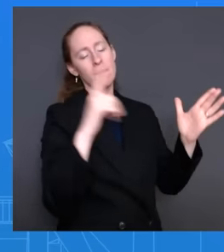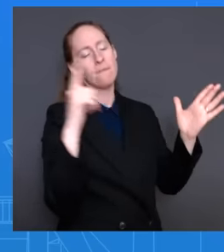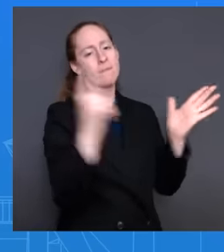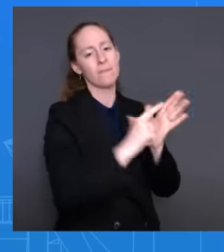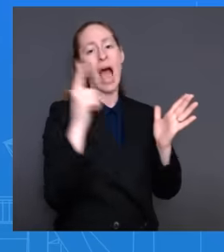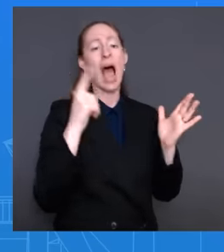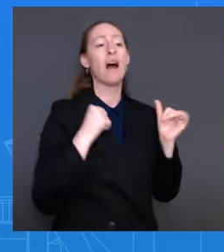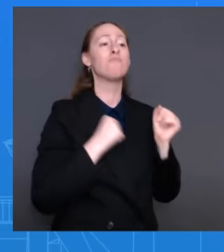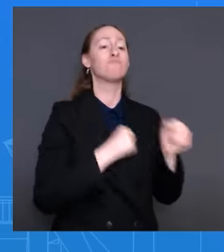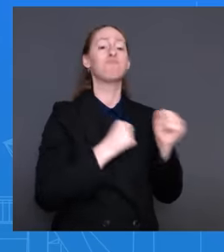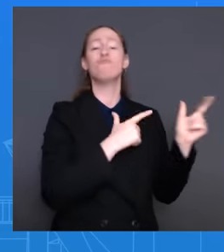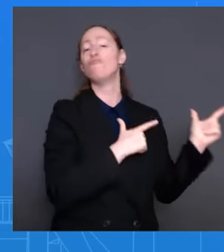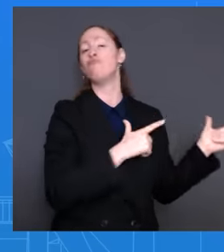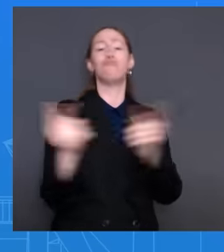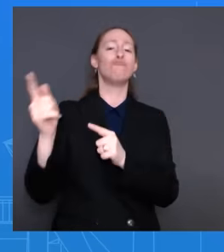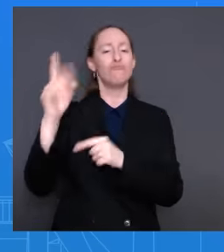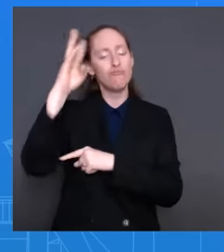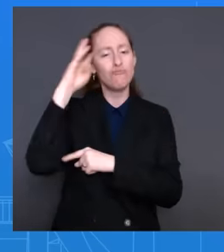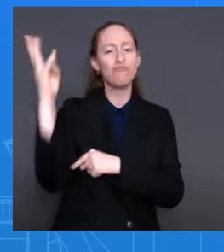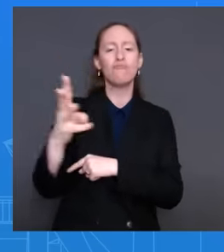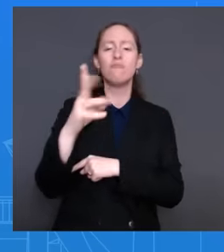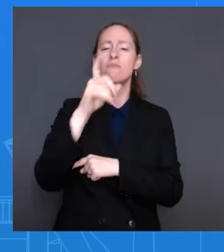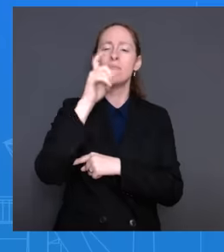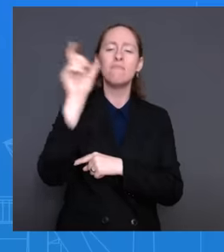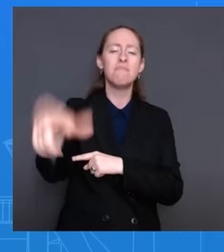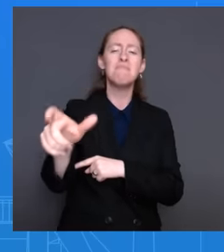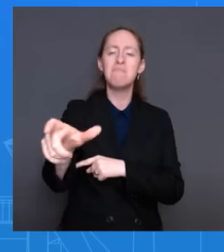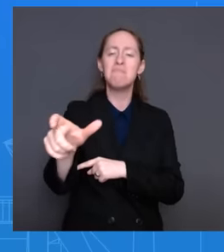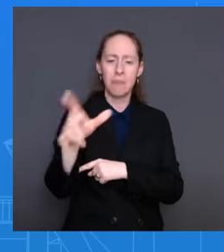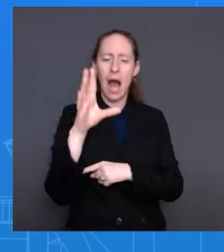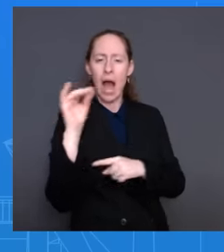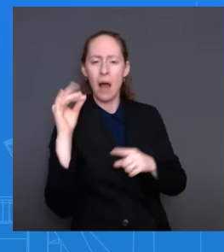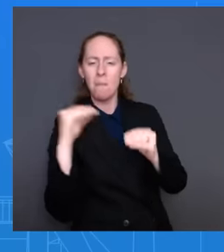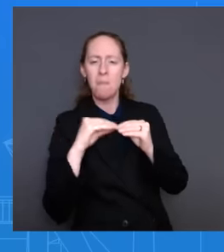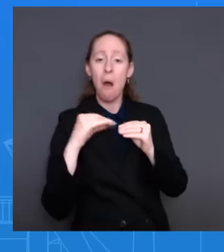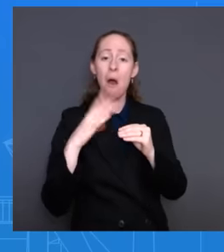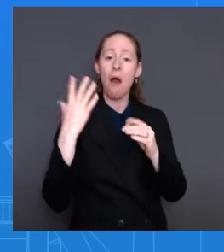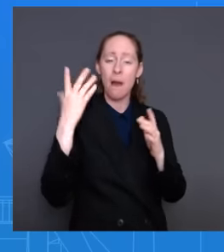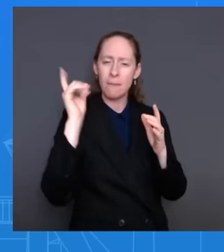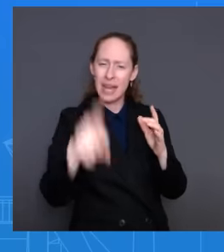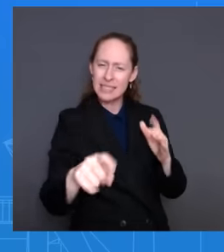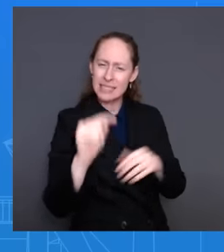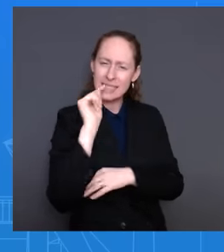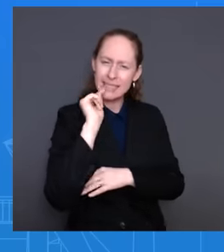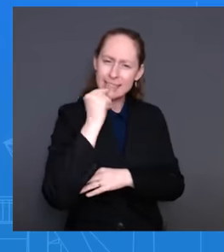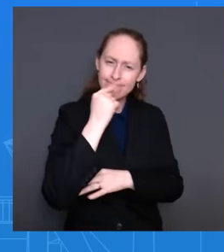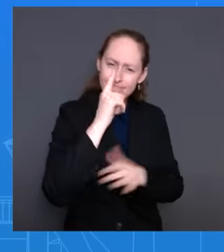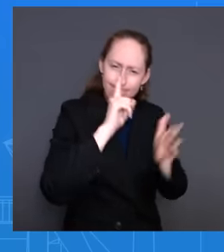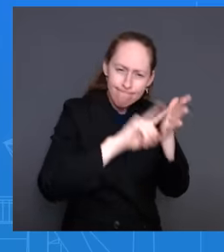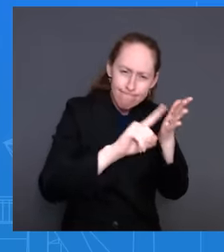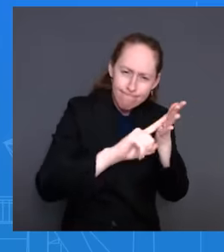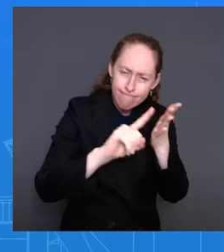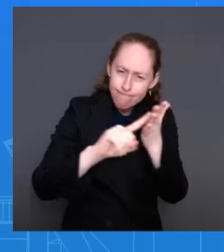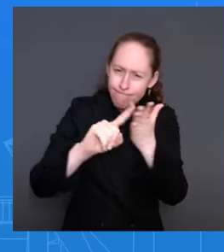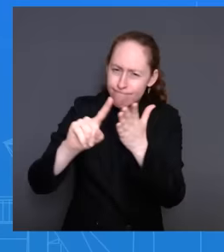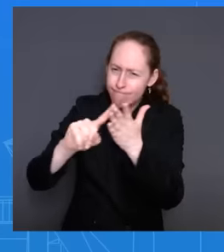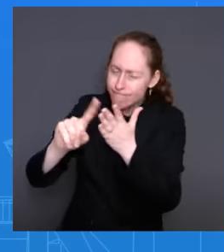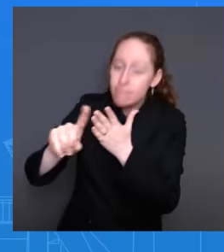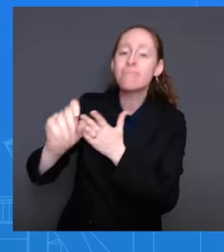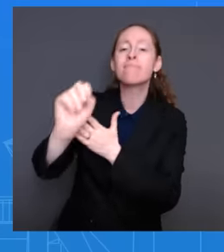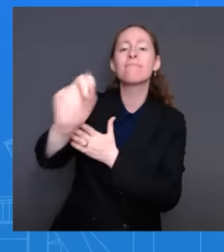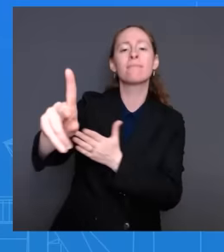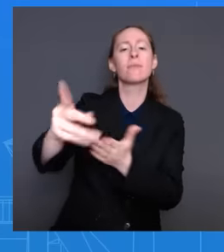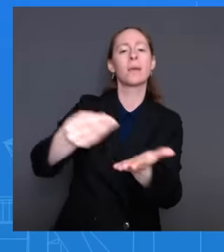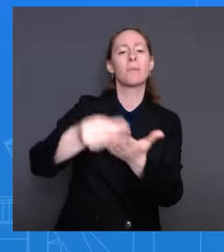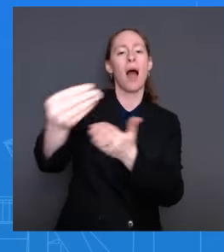and also background checks, expanding background checks. Those are things that they can do. It's popular. I just laid out the polling and what the